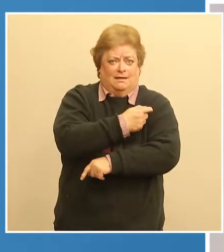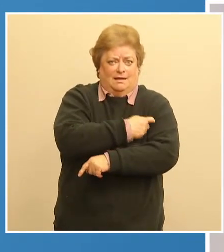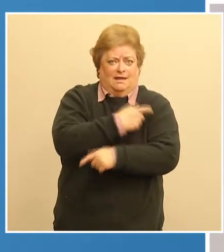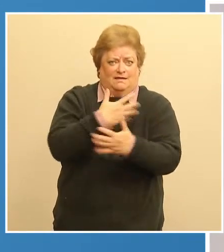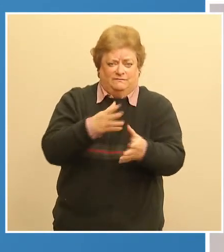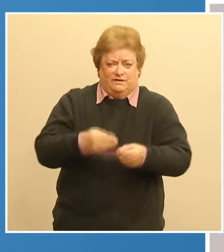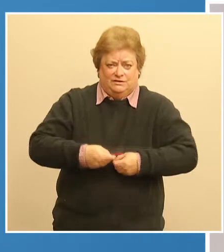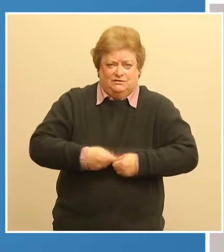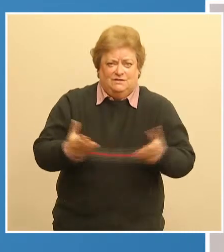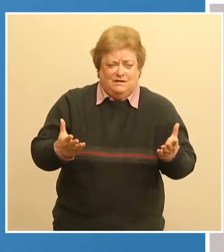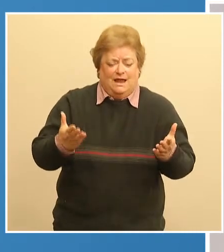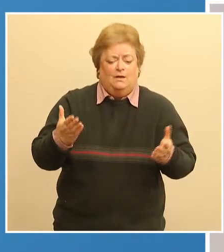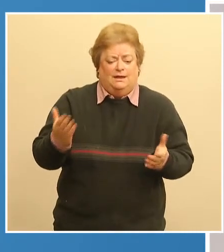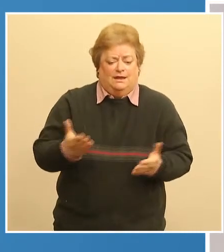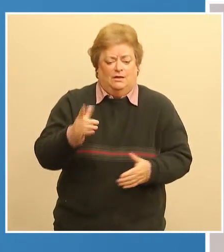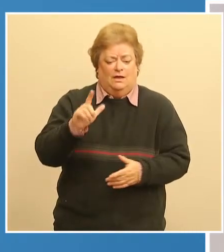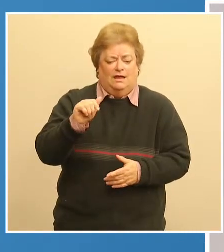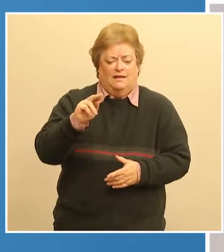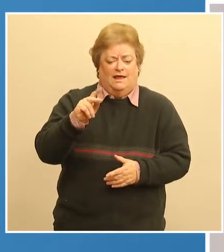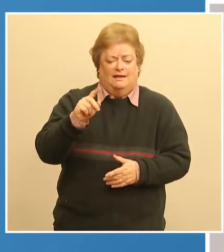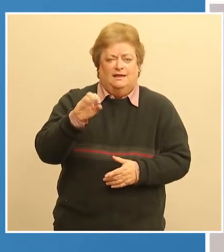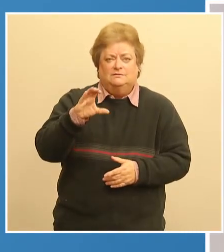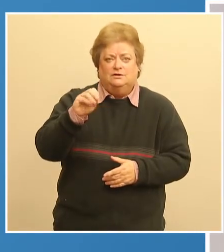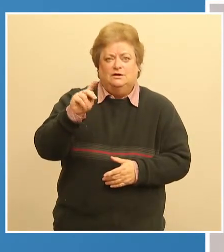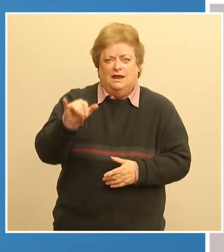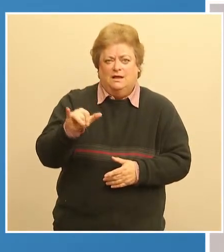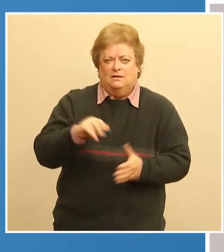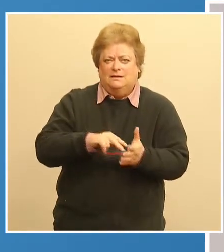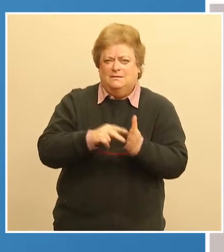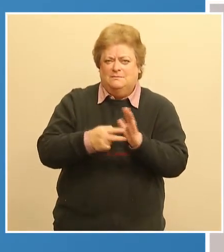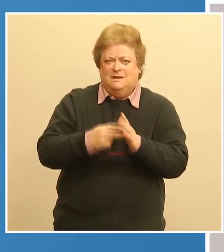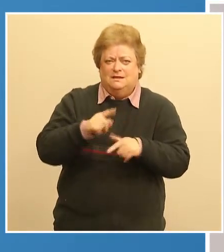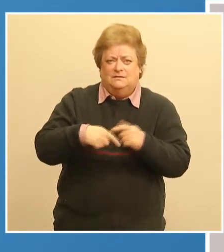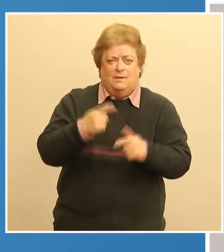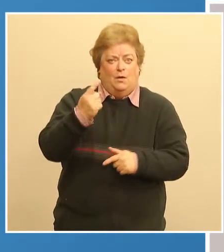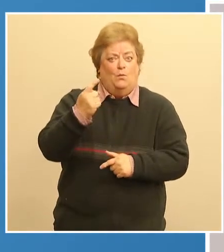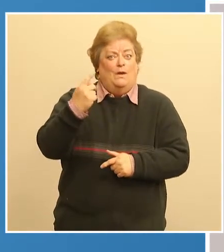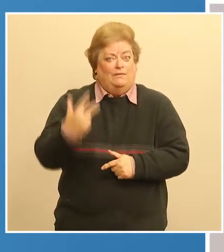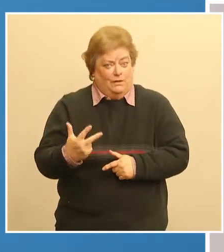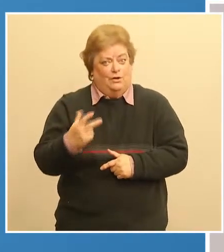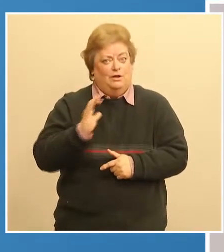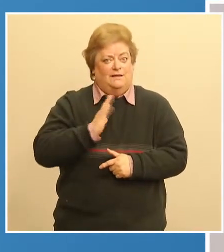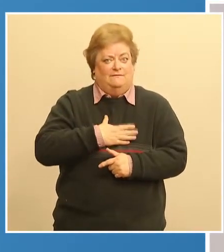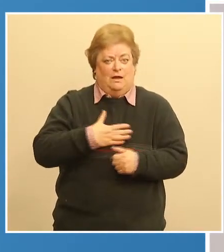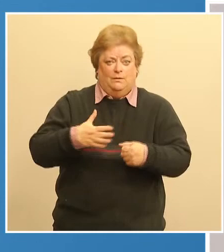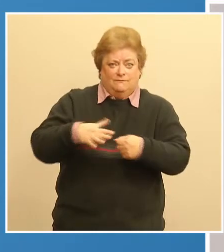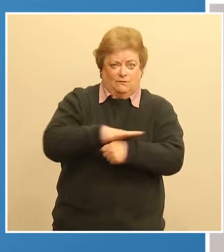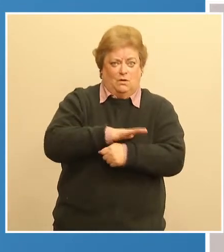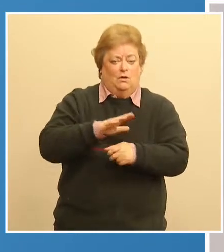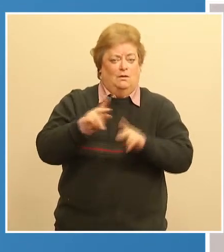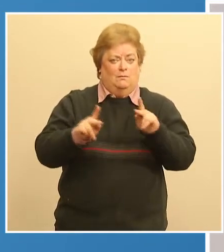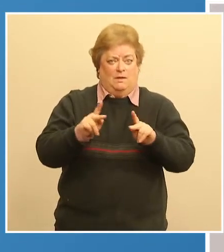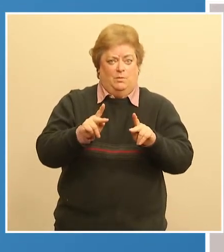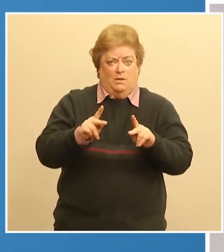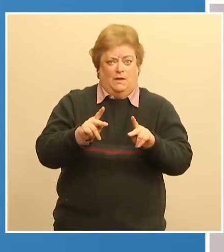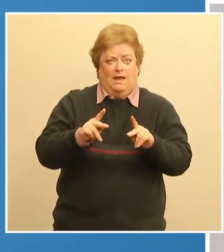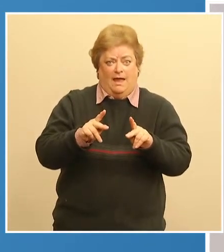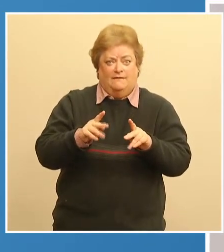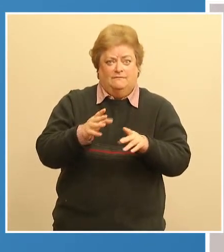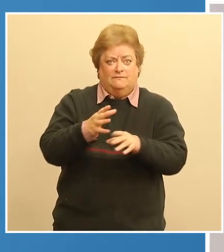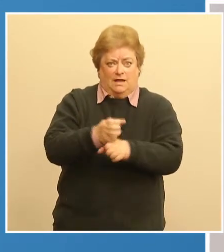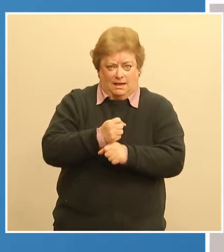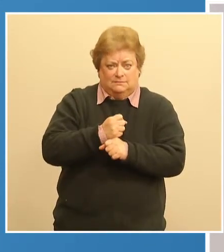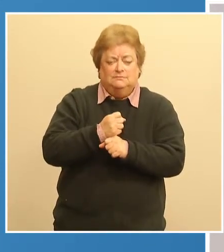been administered in Lancaster County. That means about a third of the county's population aged 16 and older has received at least